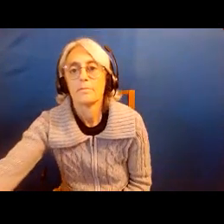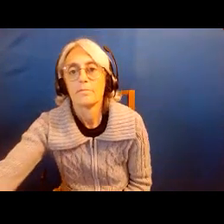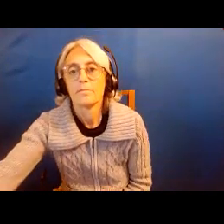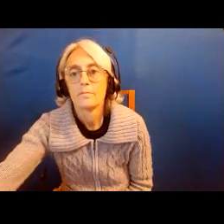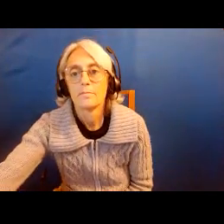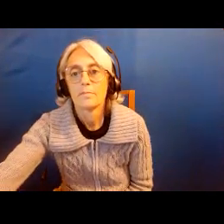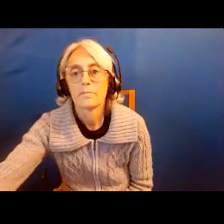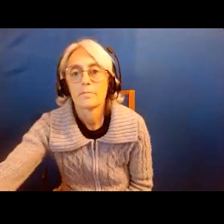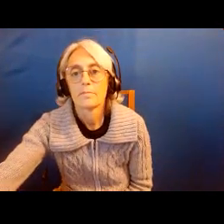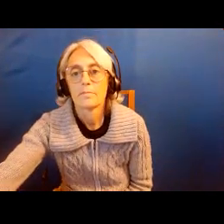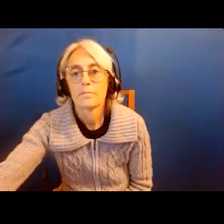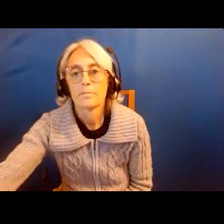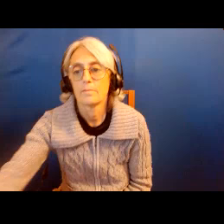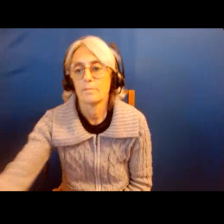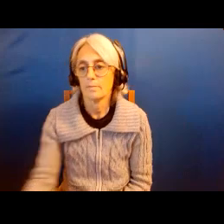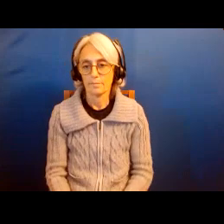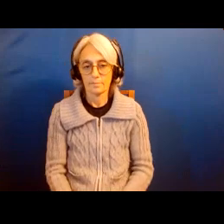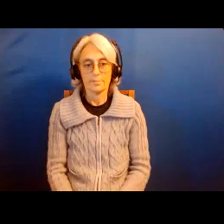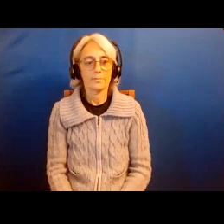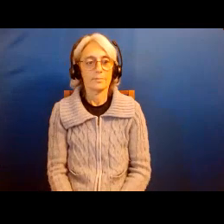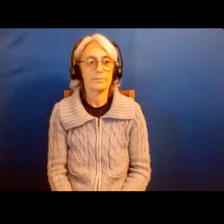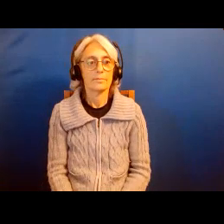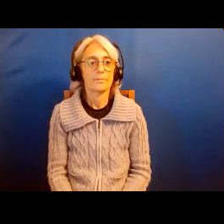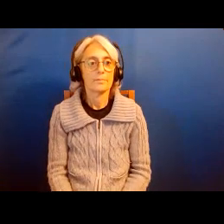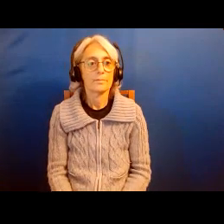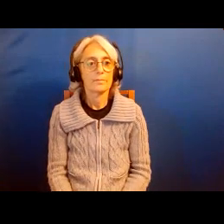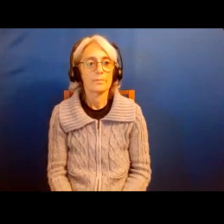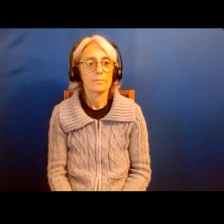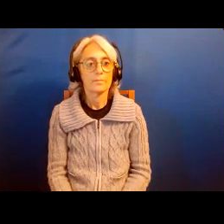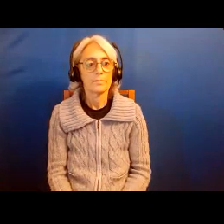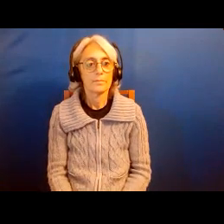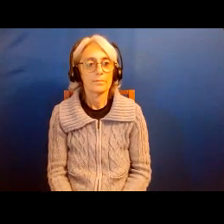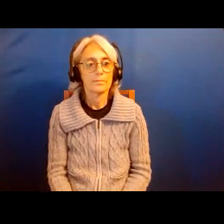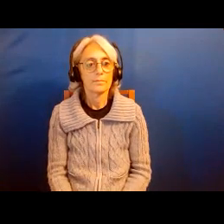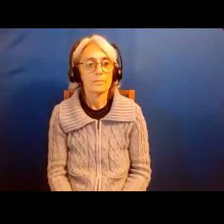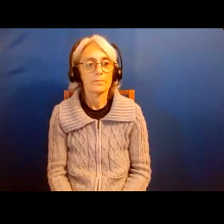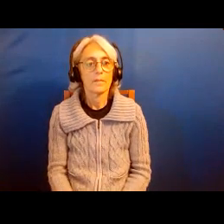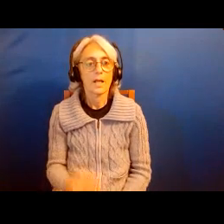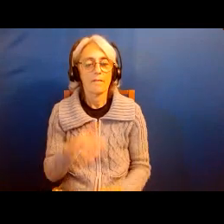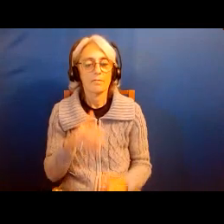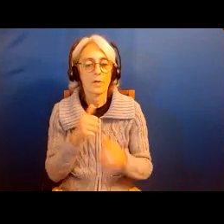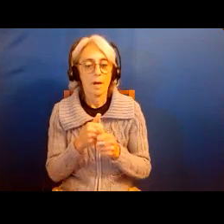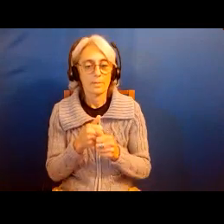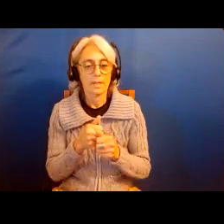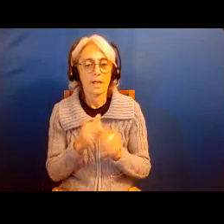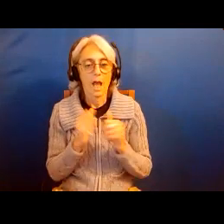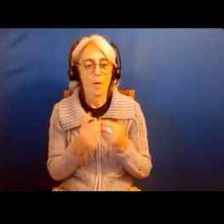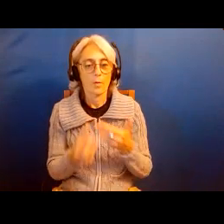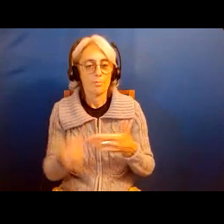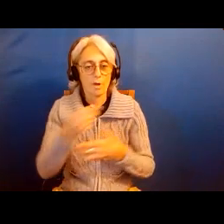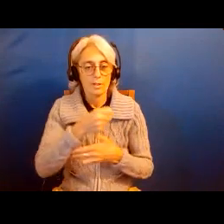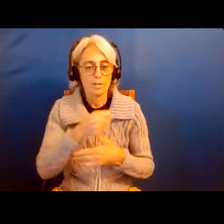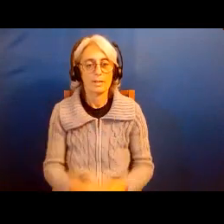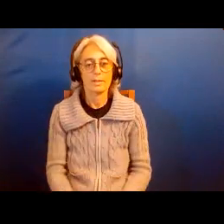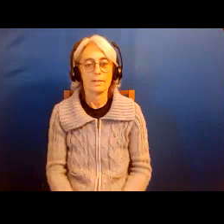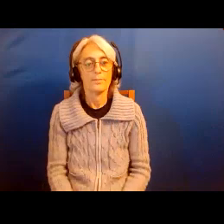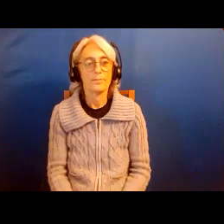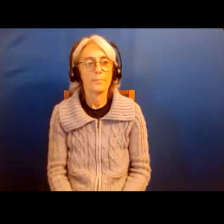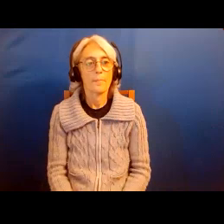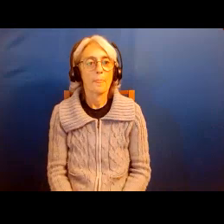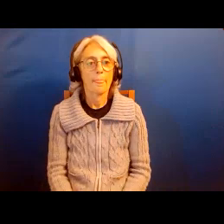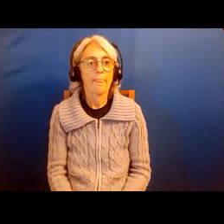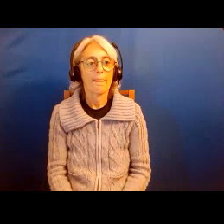As such, updating the prioritization methodology was needed. First, though, we had to identify